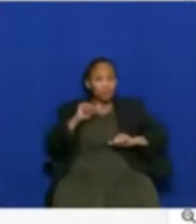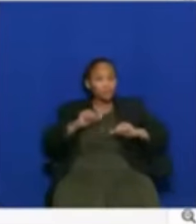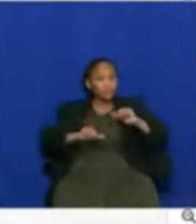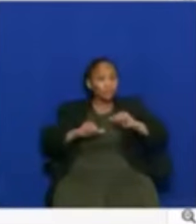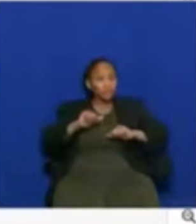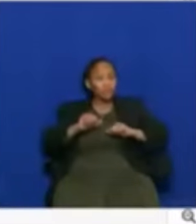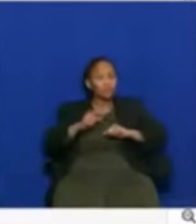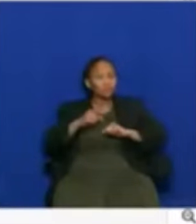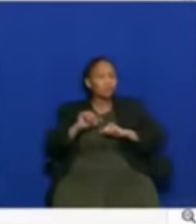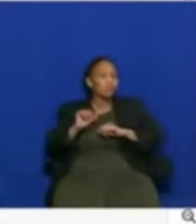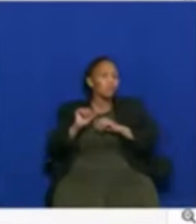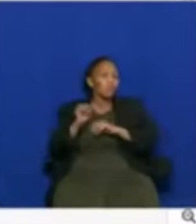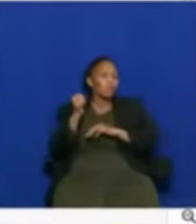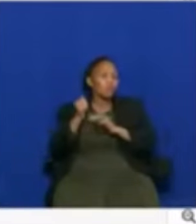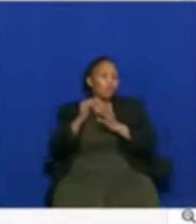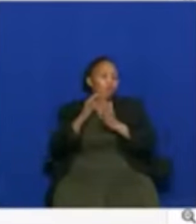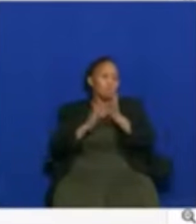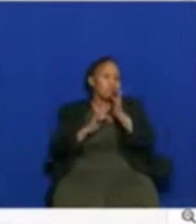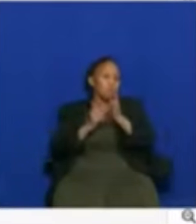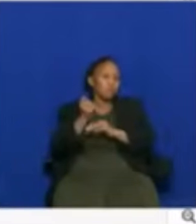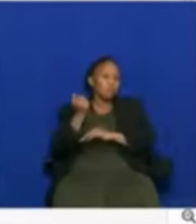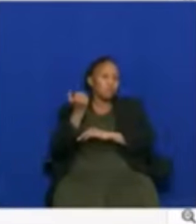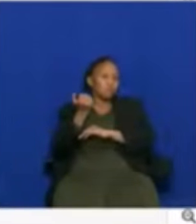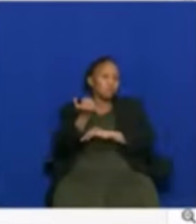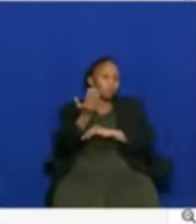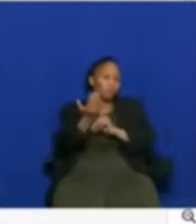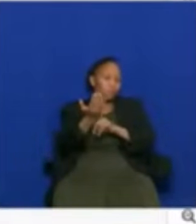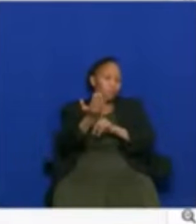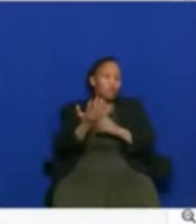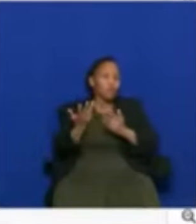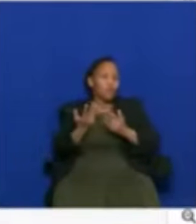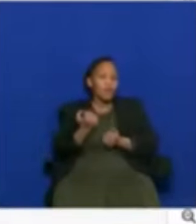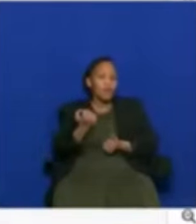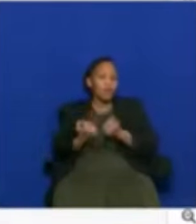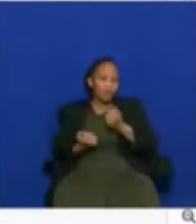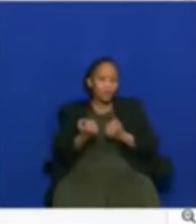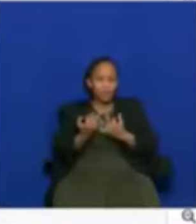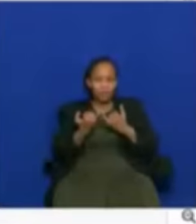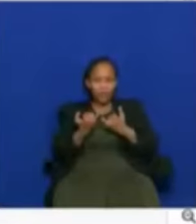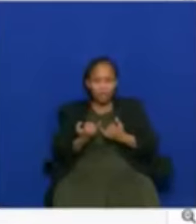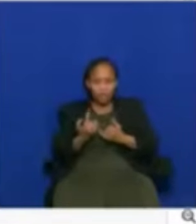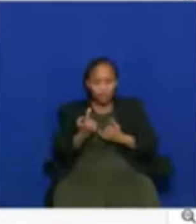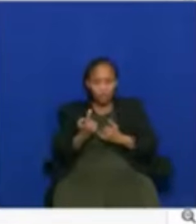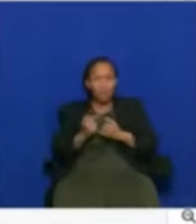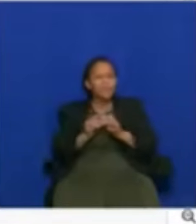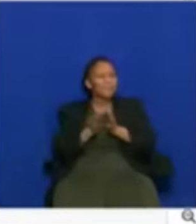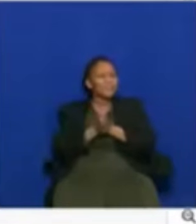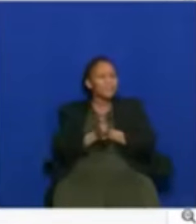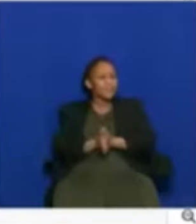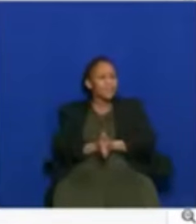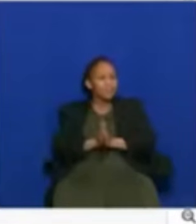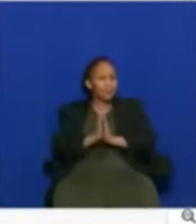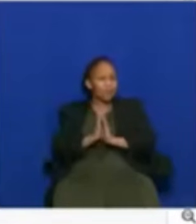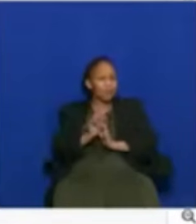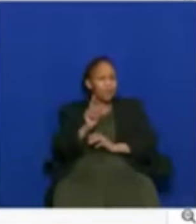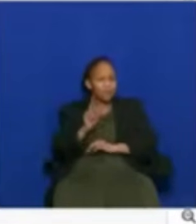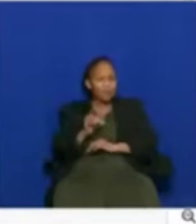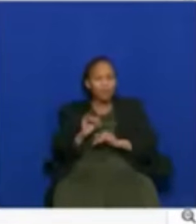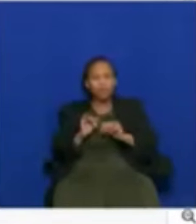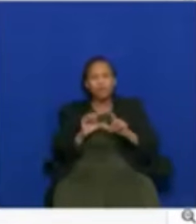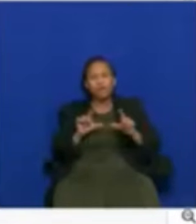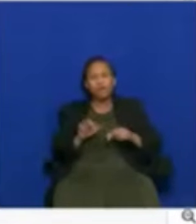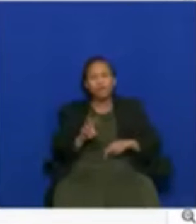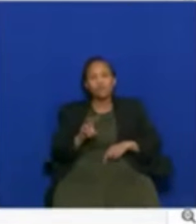court. And in upholding the appeal, the judge concludes at paragraph 20.1, The